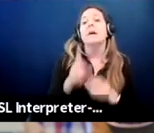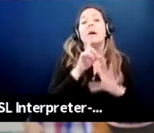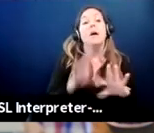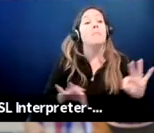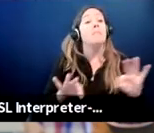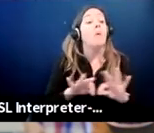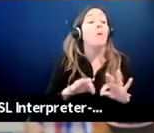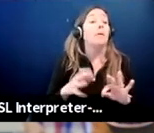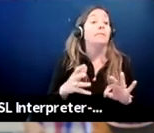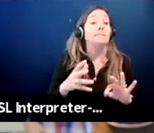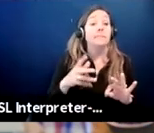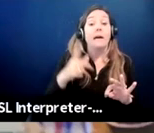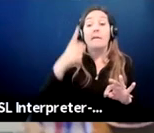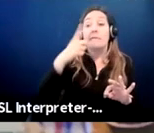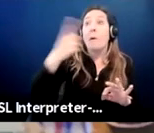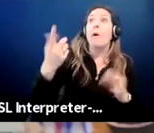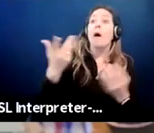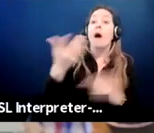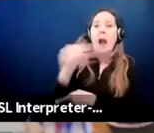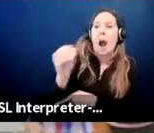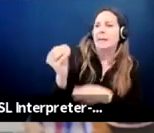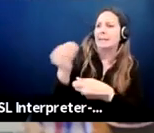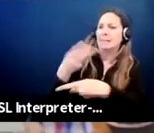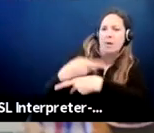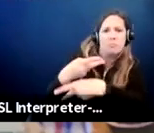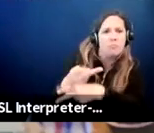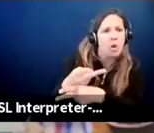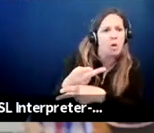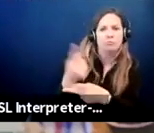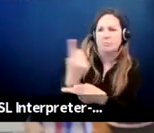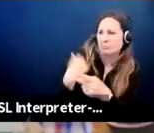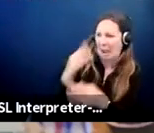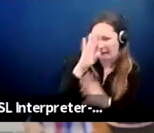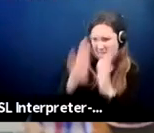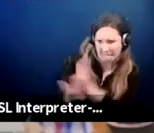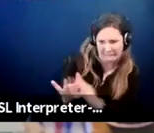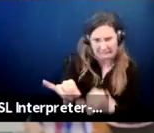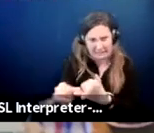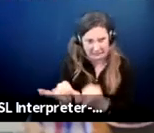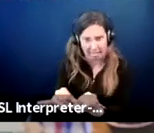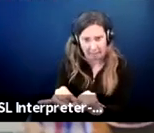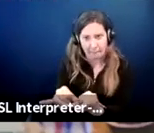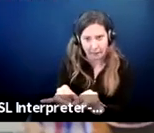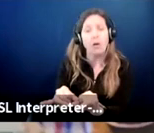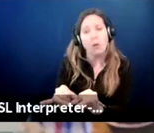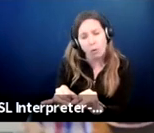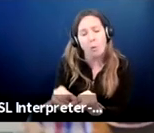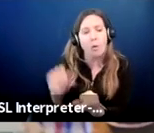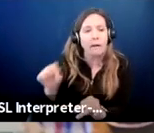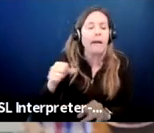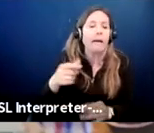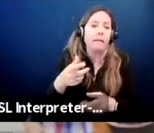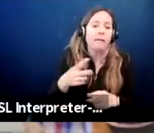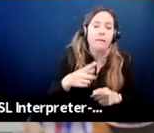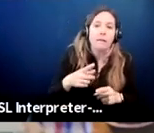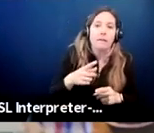large construction projects or building a large prototype. And the reason being is you figure out all the kinks before you build the prototype. If you were